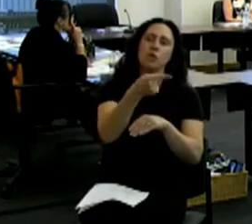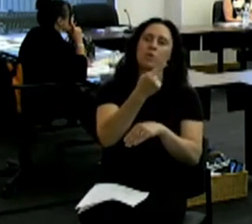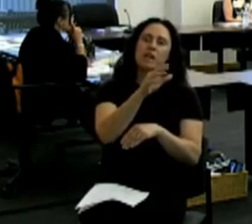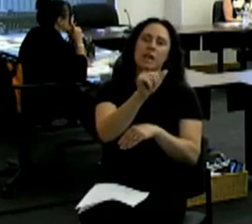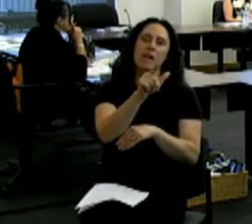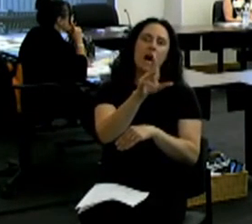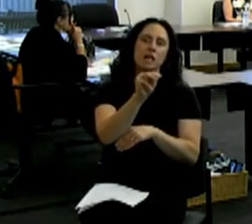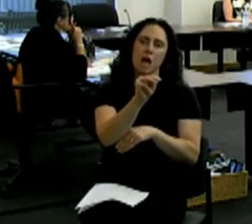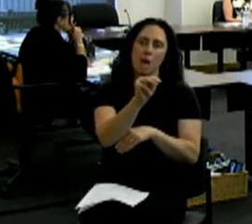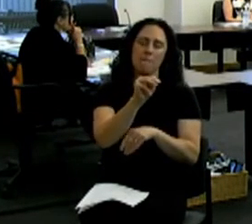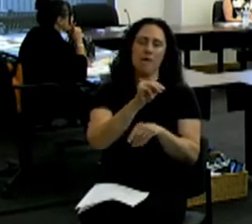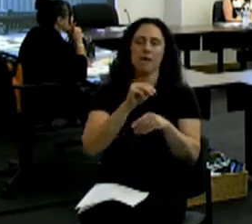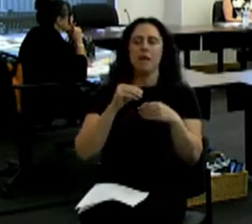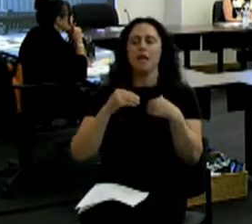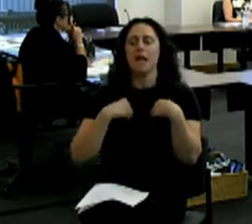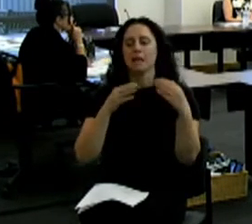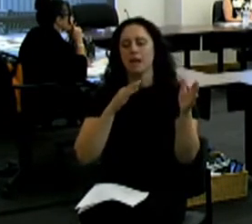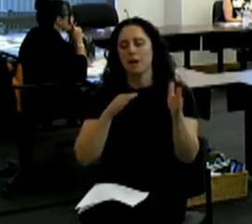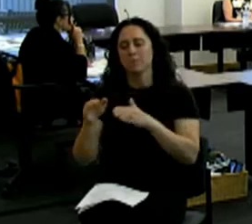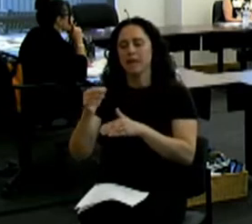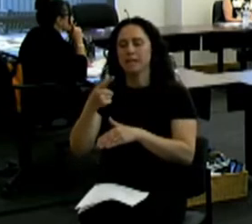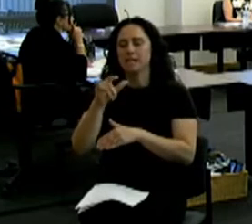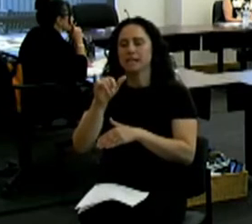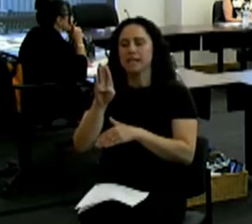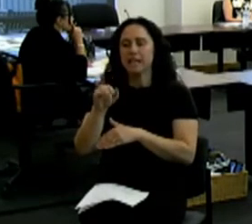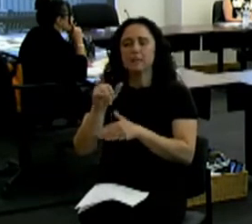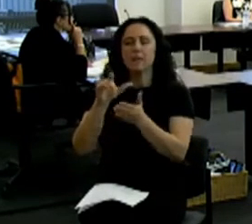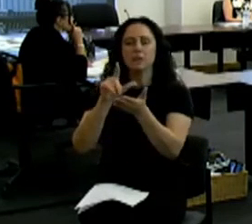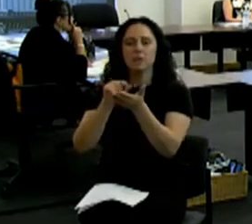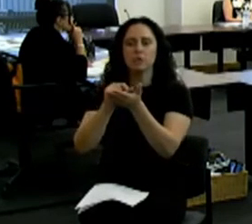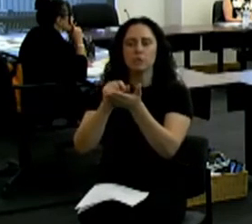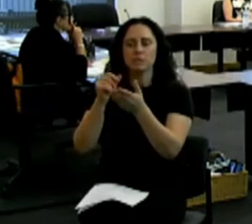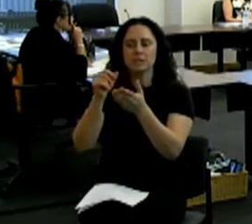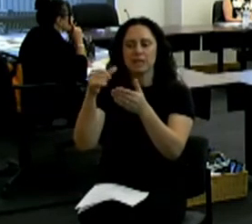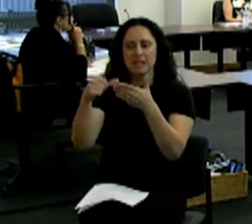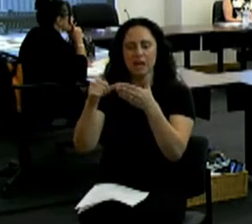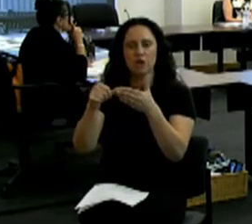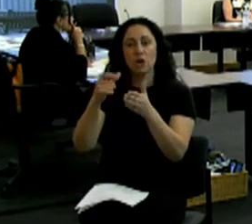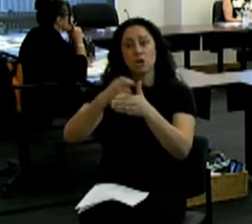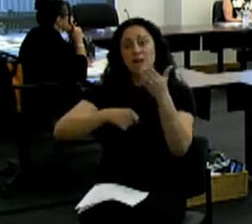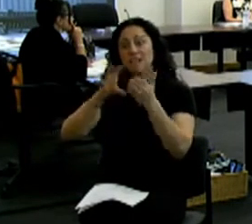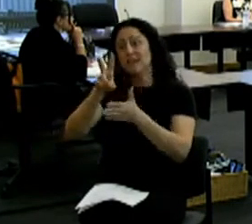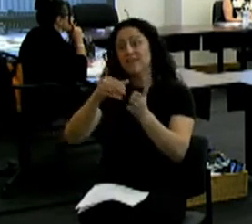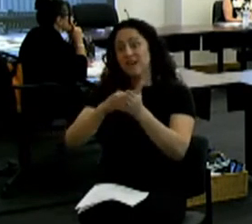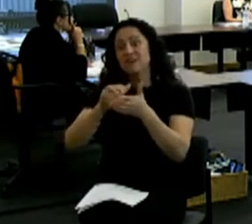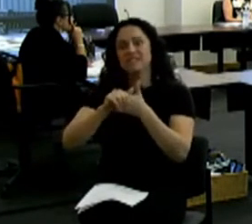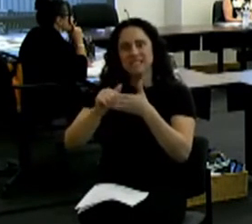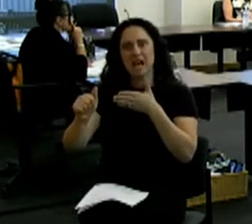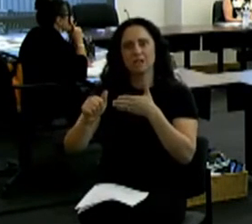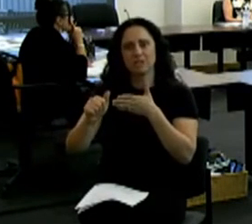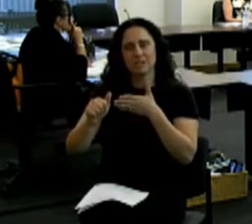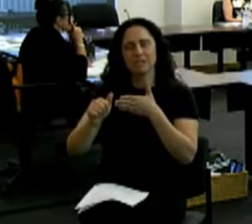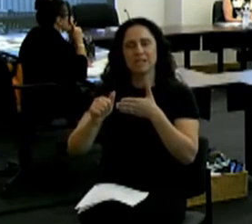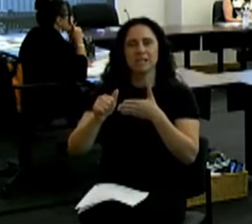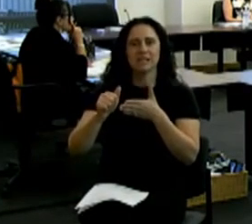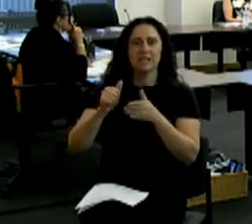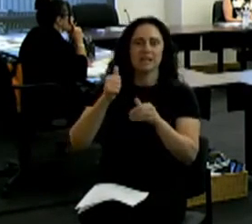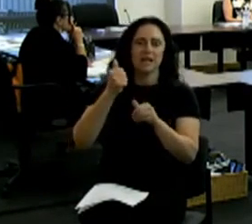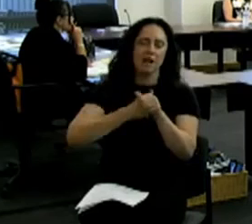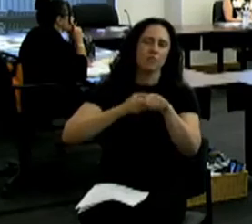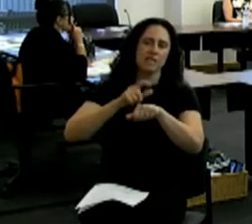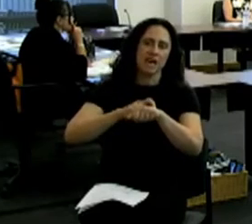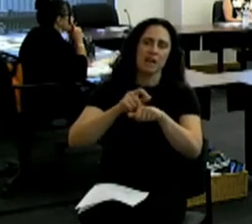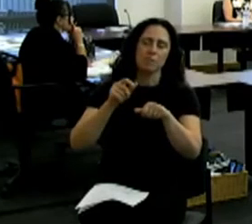We've had a planned giving newsletter, which costs probably like $7,000 every time we put out the planned giving